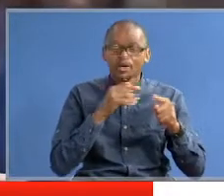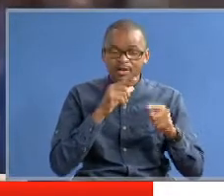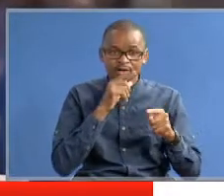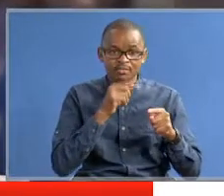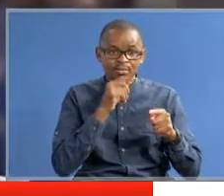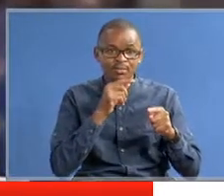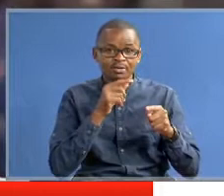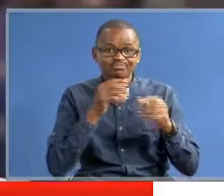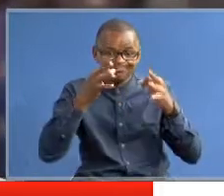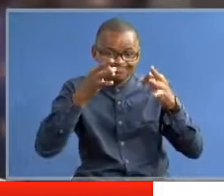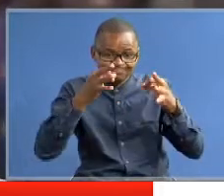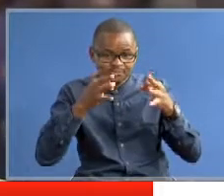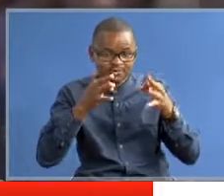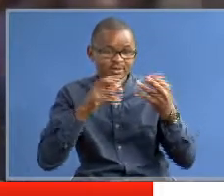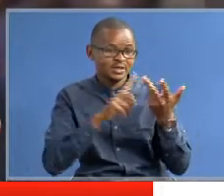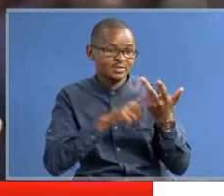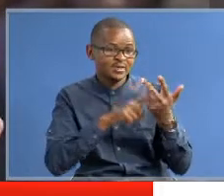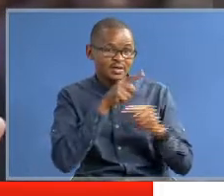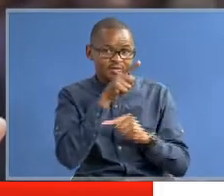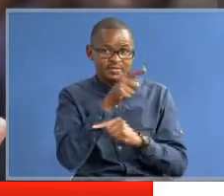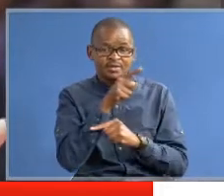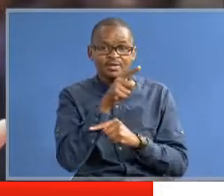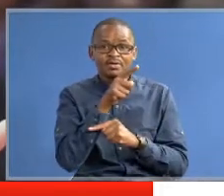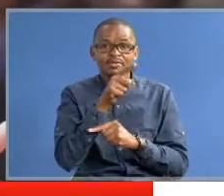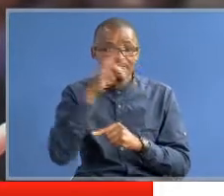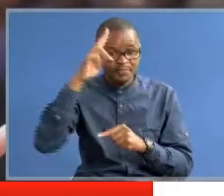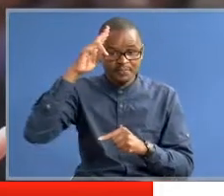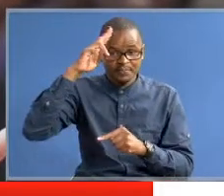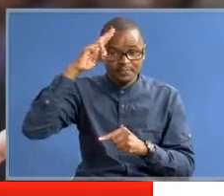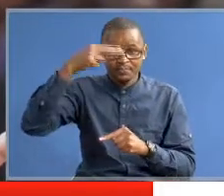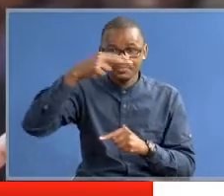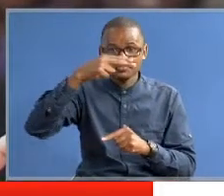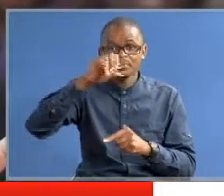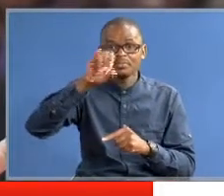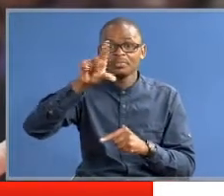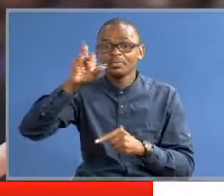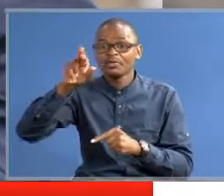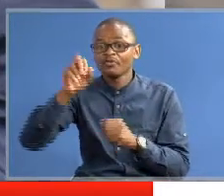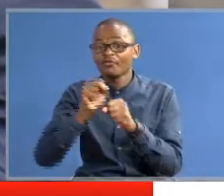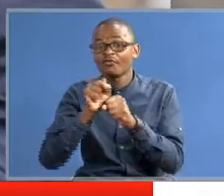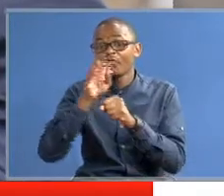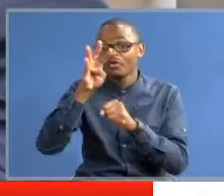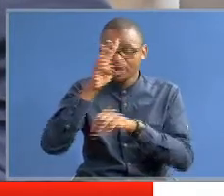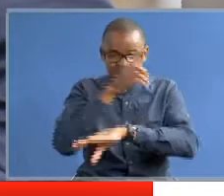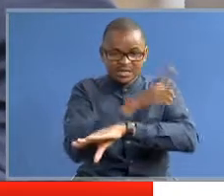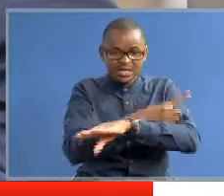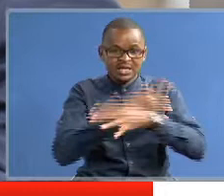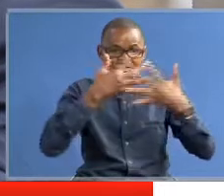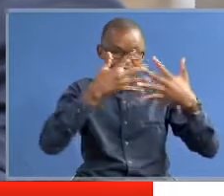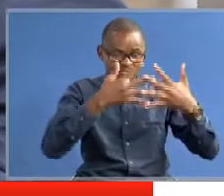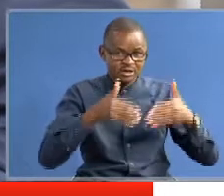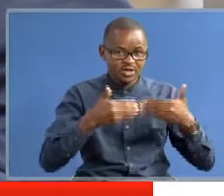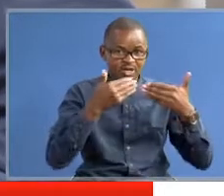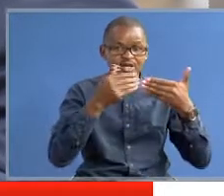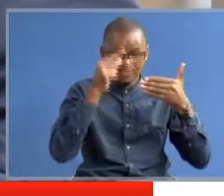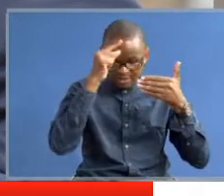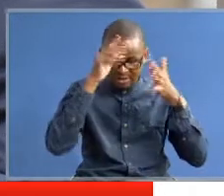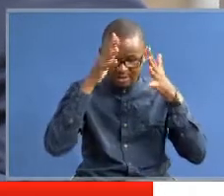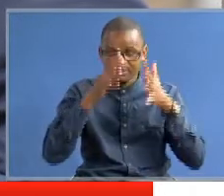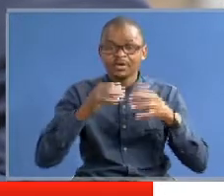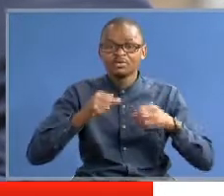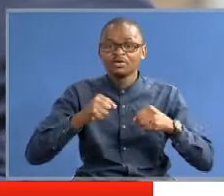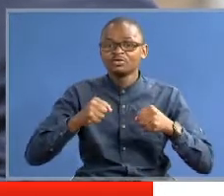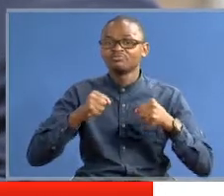Public Accounts Committee has it again given the Inspector General Hilary Mutyambai 14 days to arrest and produce the Machakos County